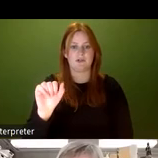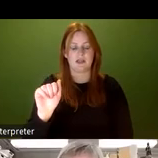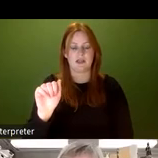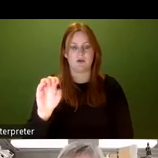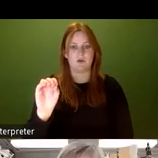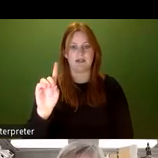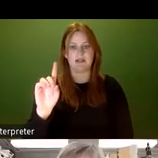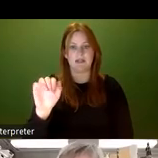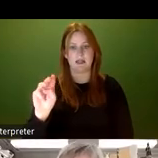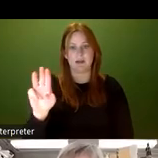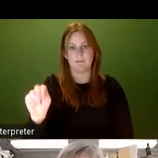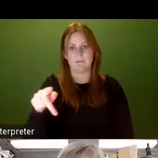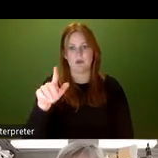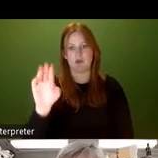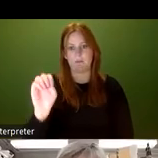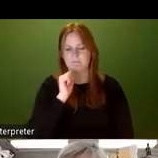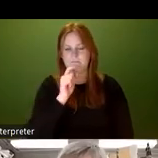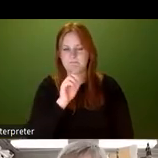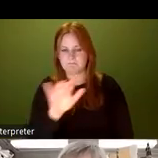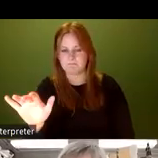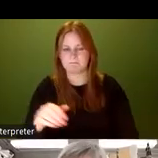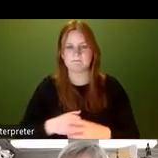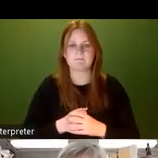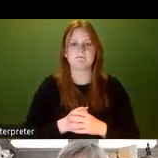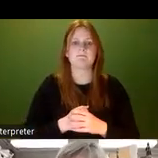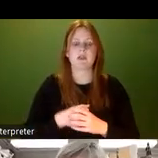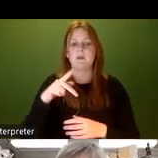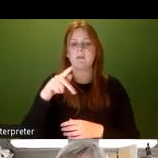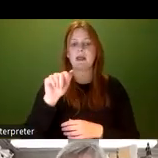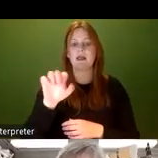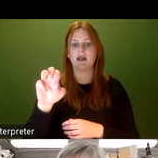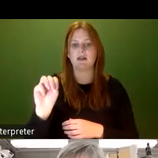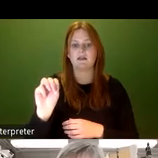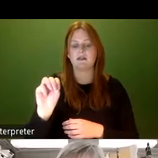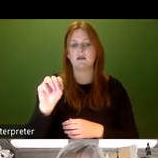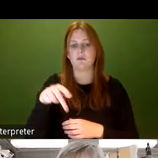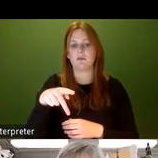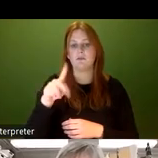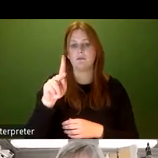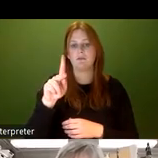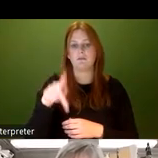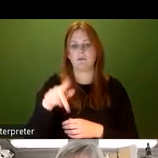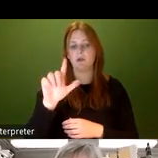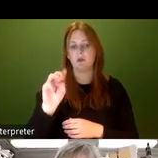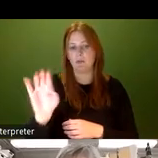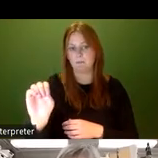oxides. Kaolin plume, of course, a really major material in the porcelain itself.